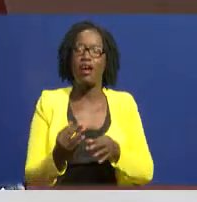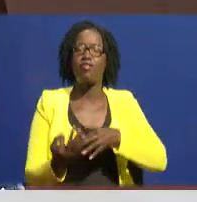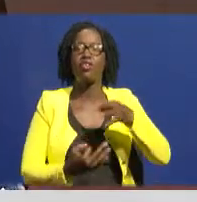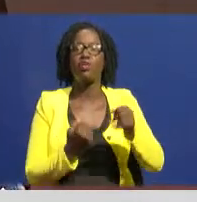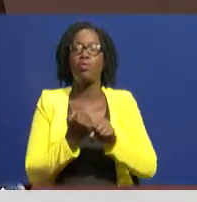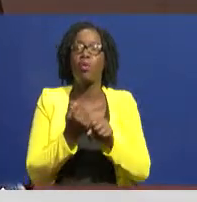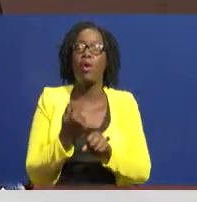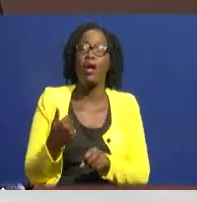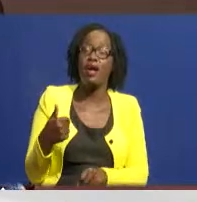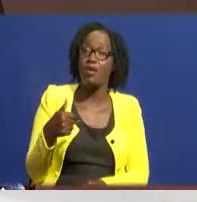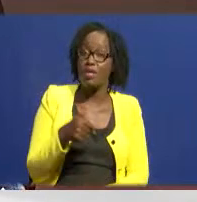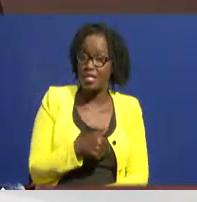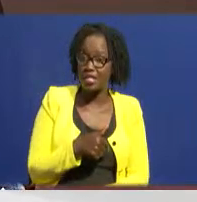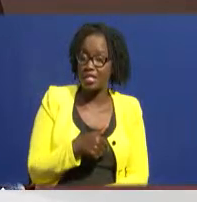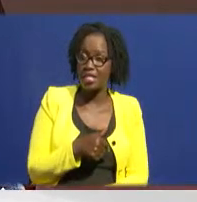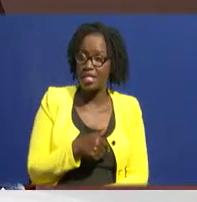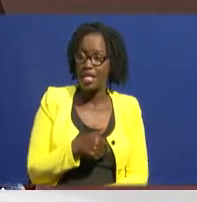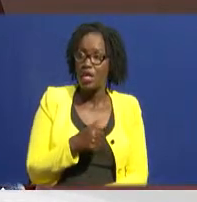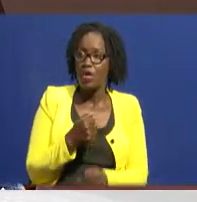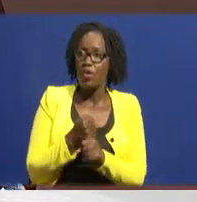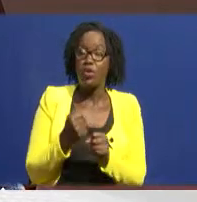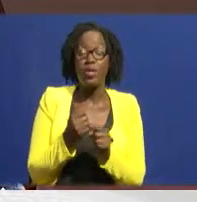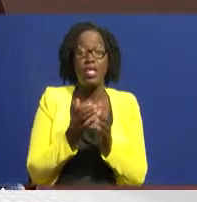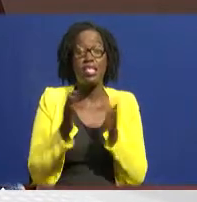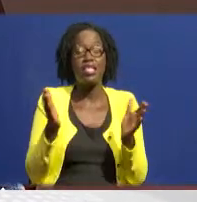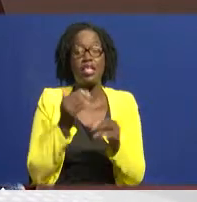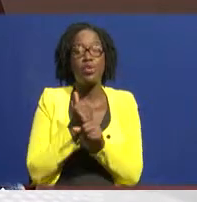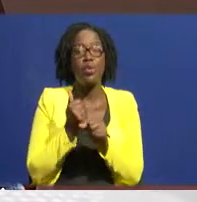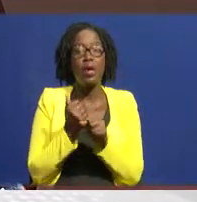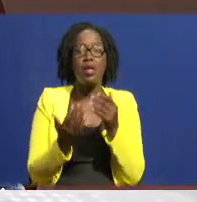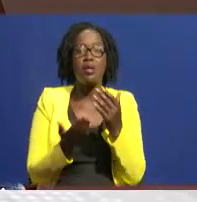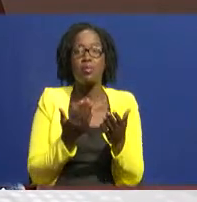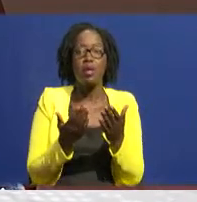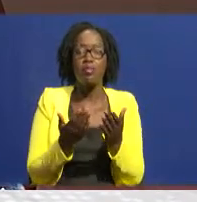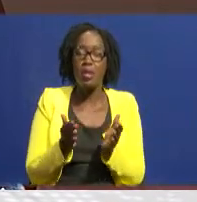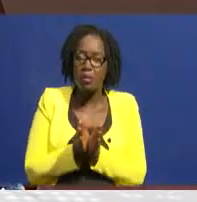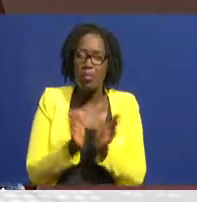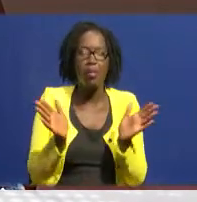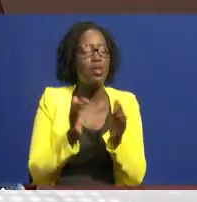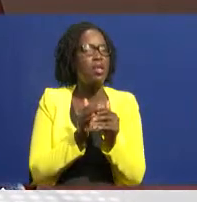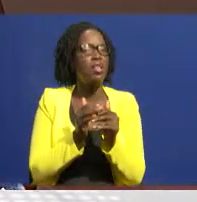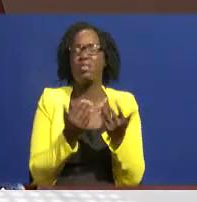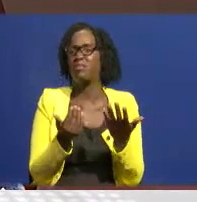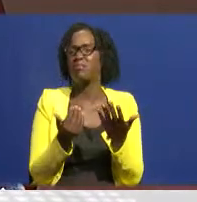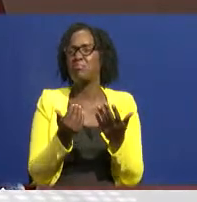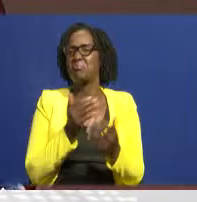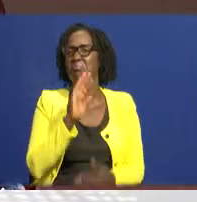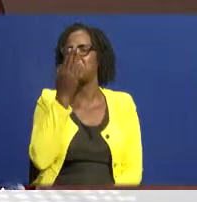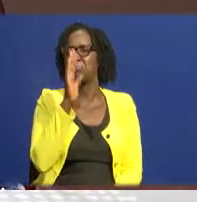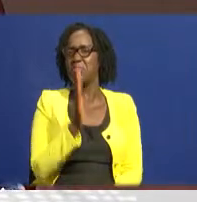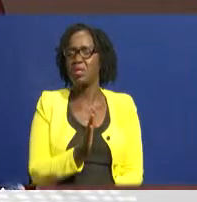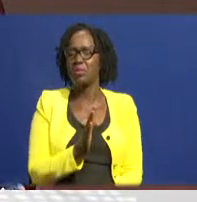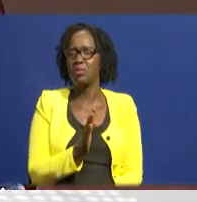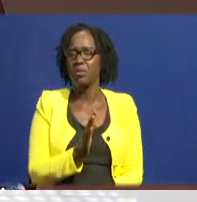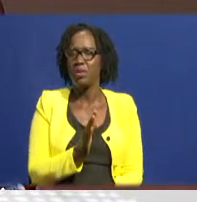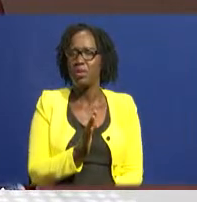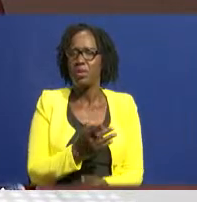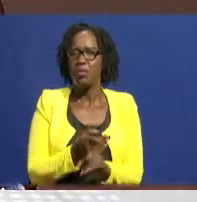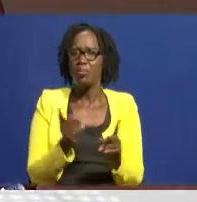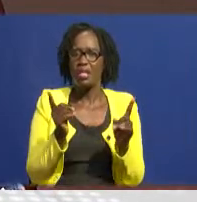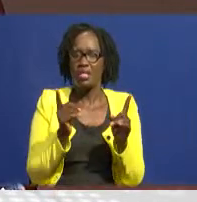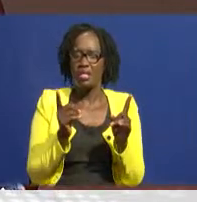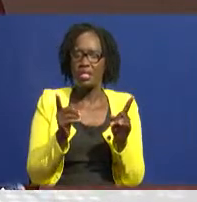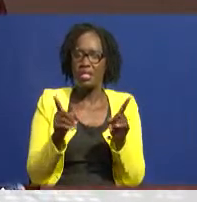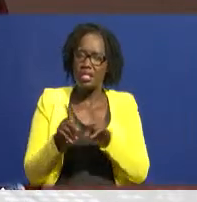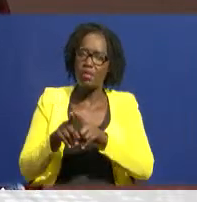doing. And we are doing a great work that maybe has not come out really to the public. Mm-hmm. But of course, privately, even